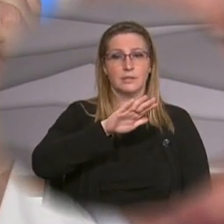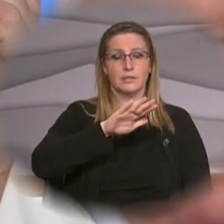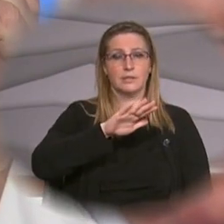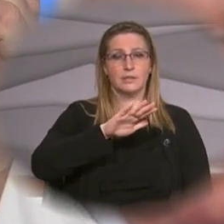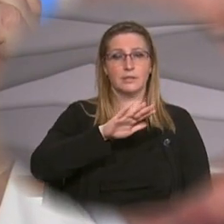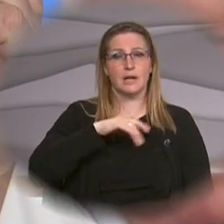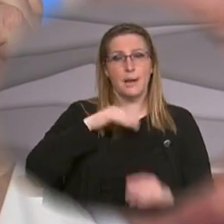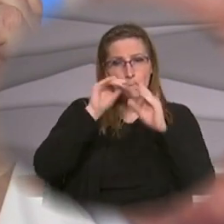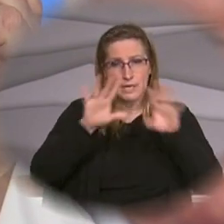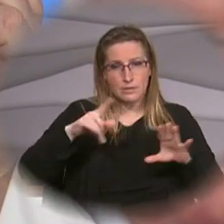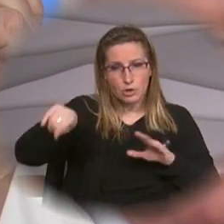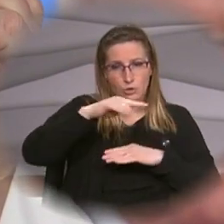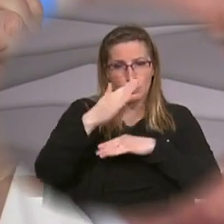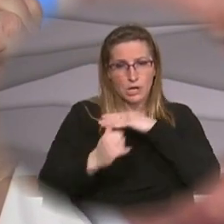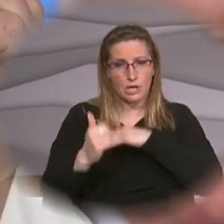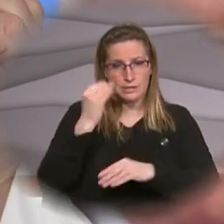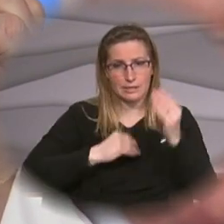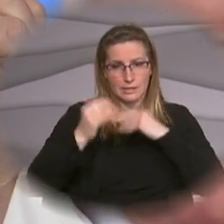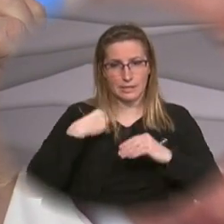Lord,